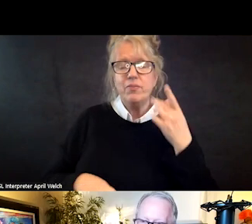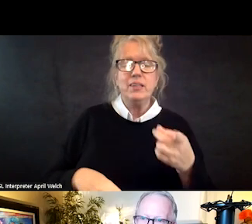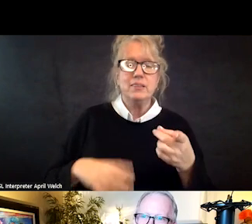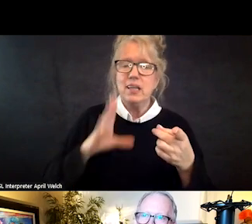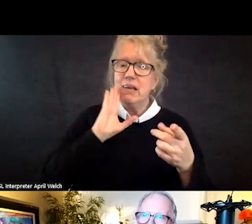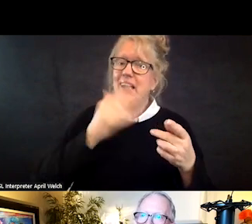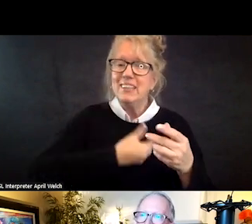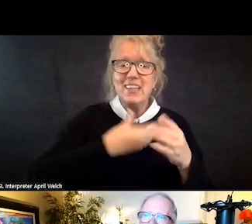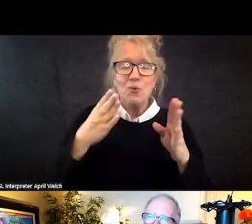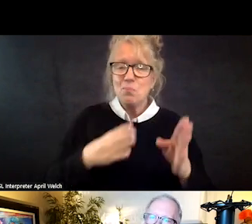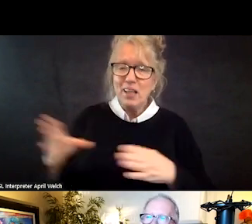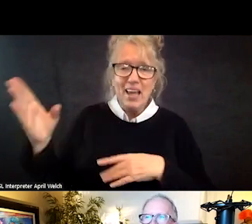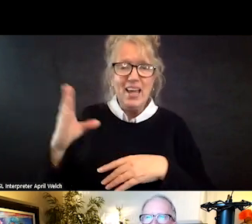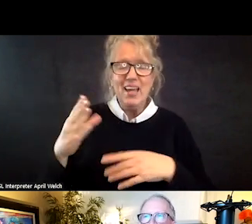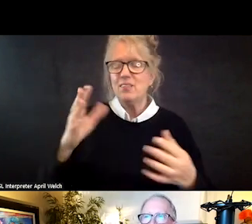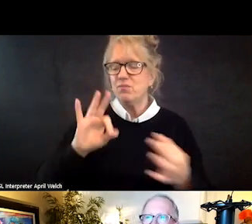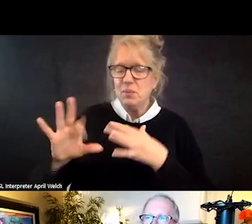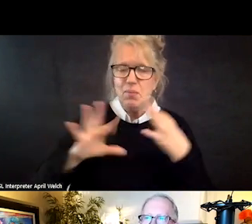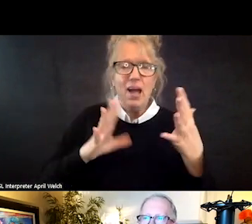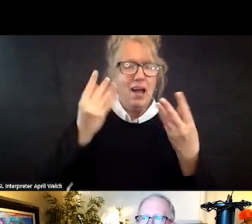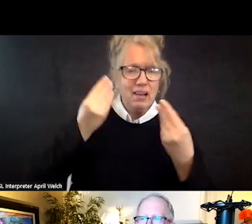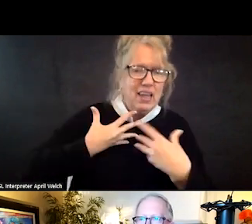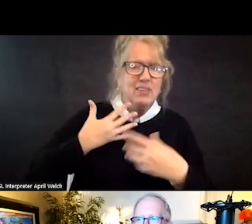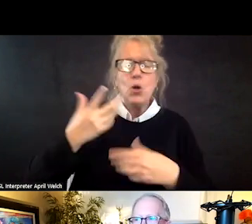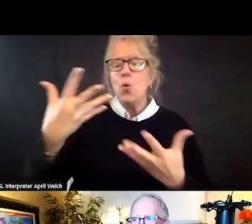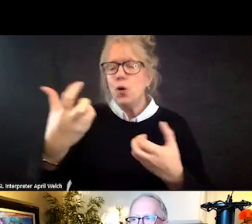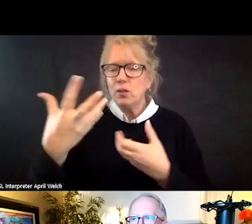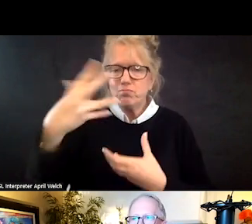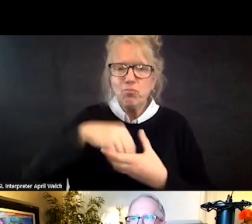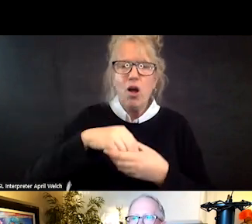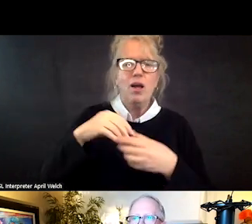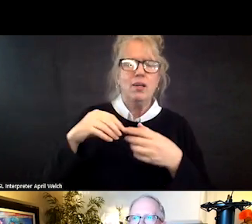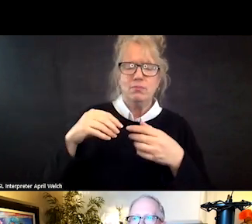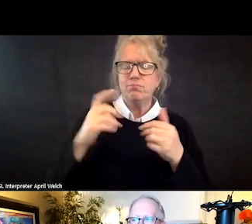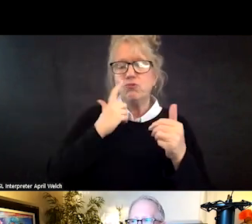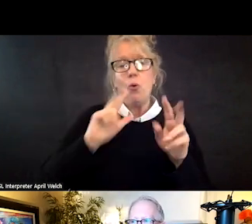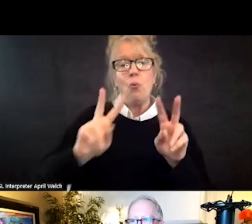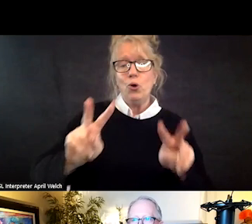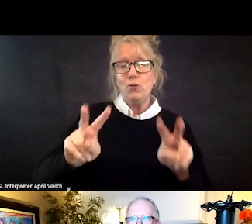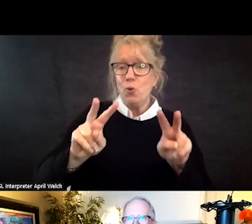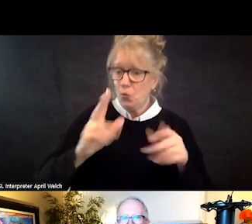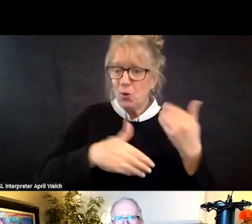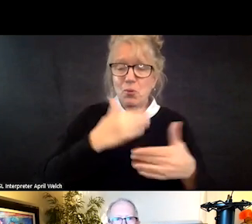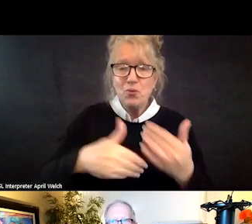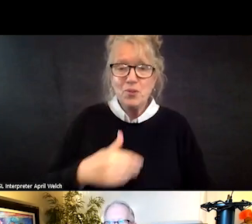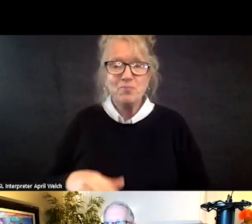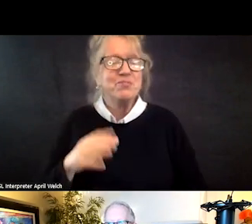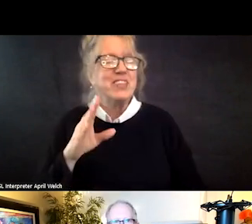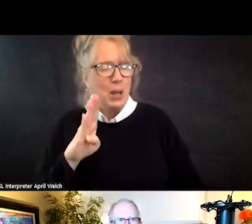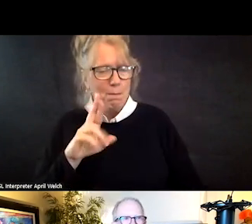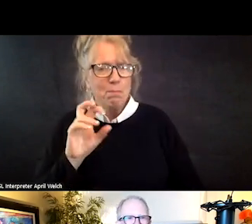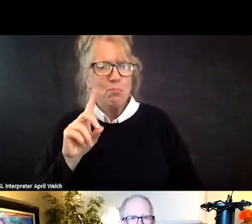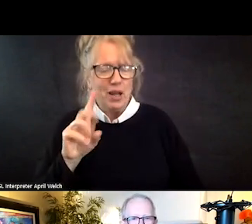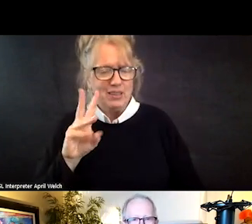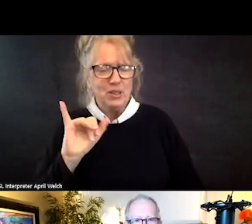our plan, but give us your feedback. Let us know where you'd like to jump in, and we'll look forward to moving that forward. Yeah, Brandon Wilcox had